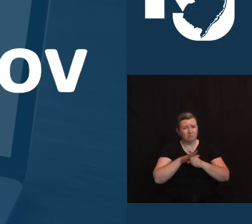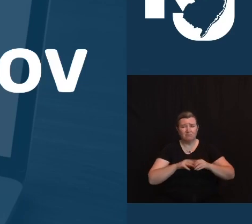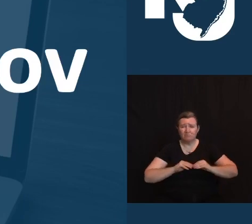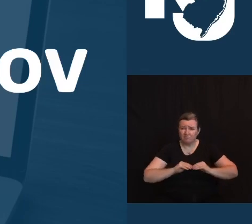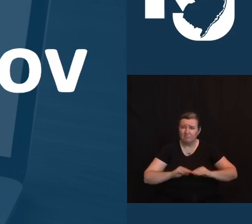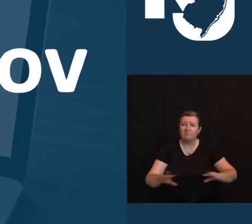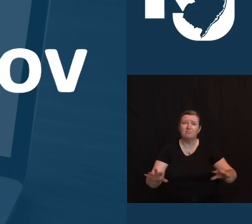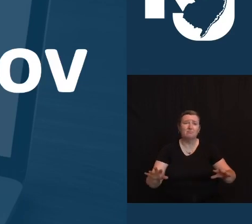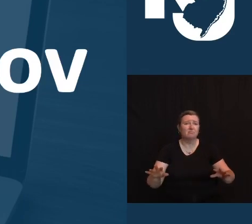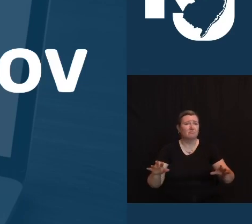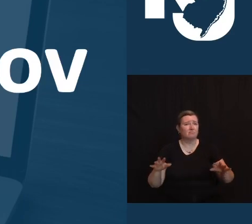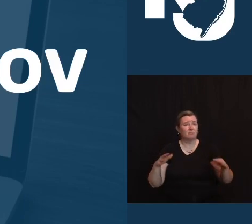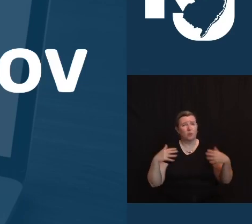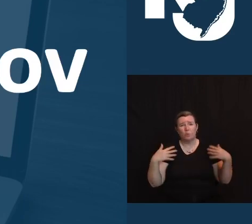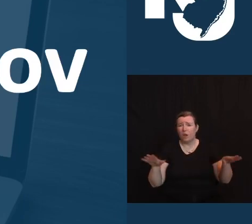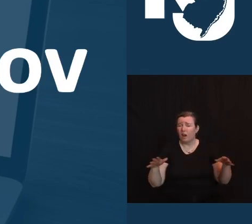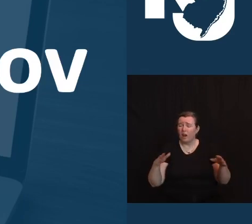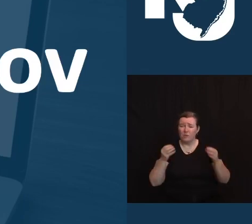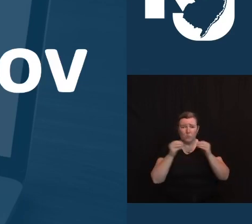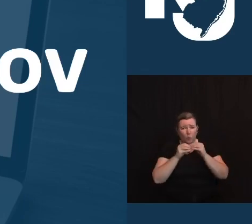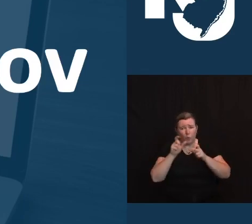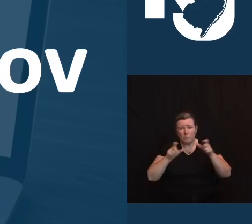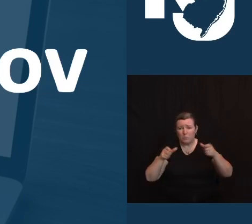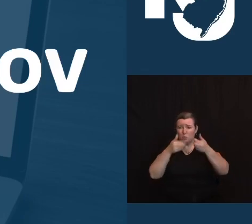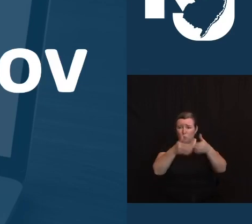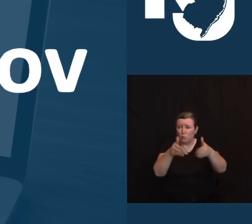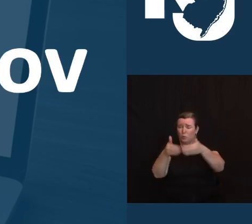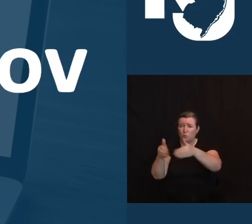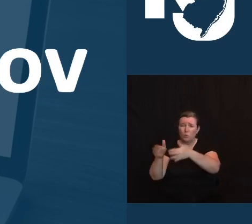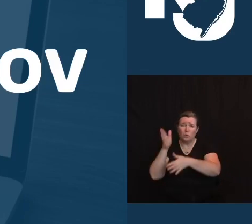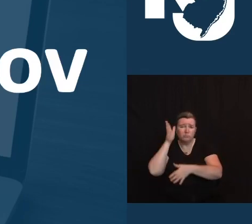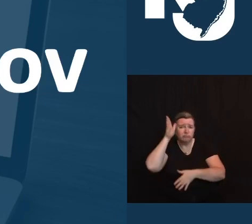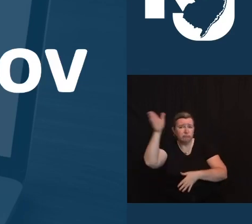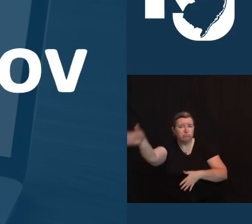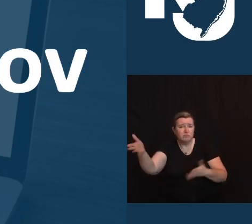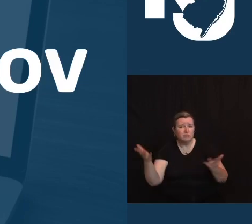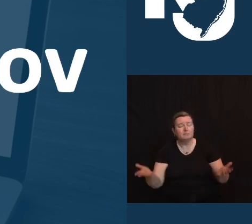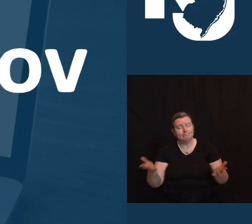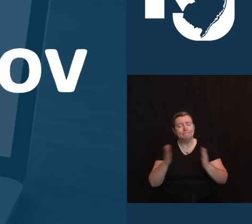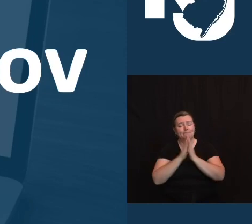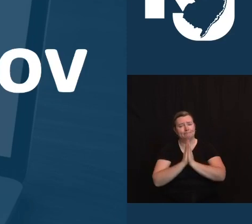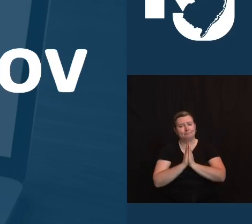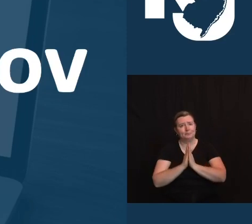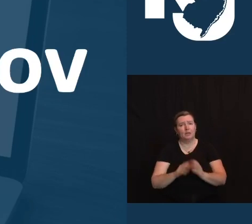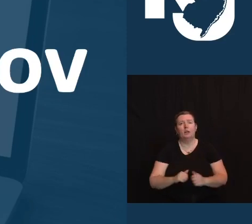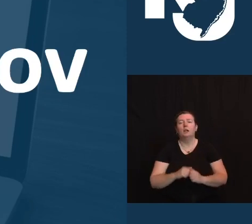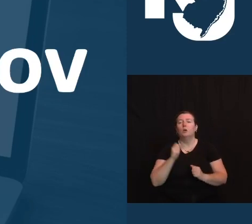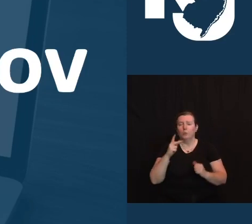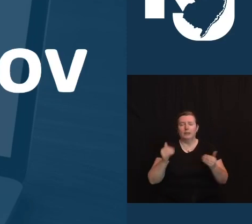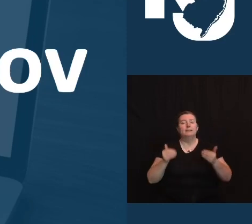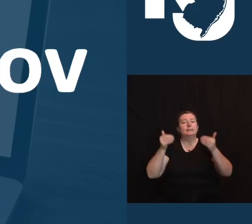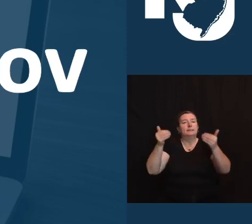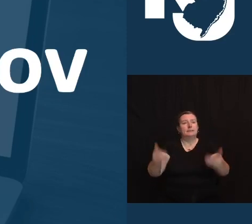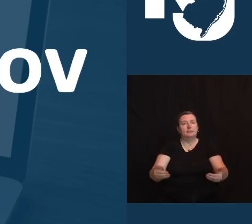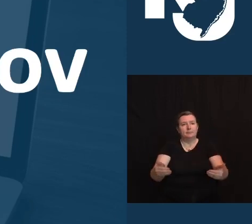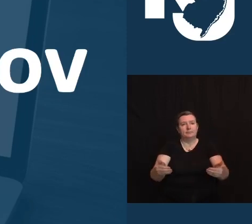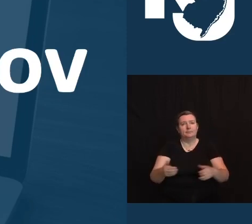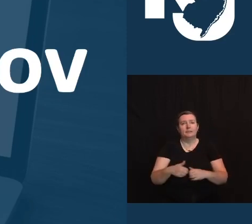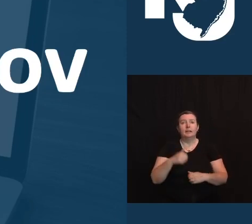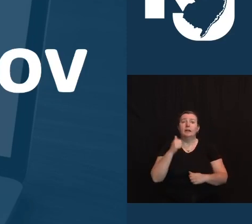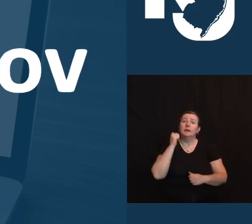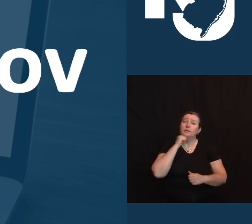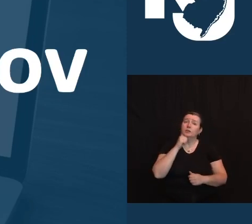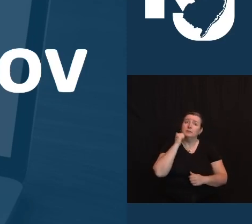many thousands have now lived. Let's move on if I can. Each day over the past number of weeks, we've been